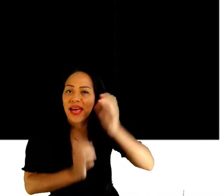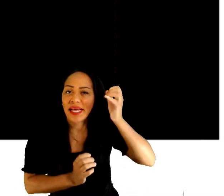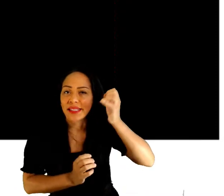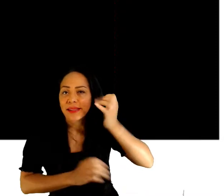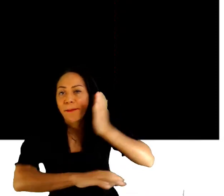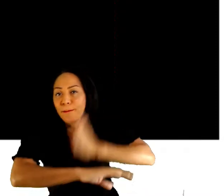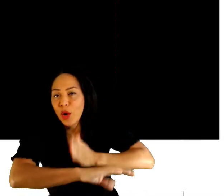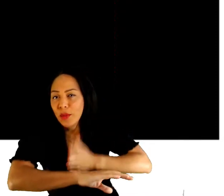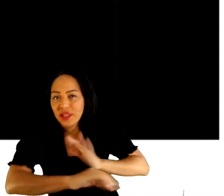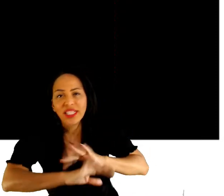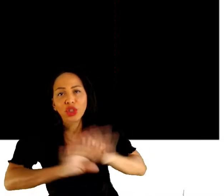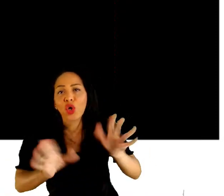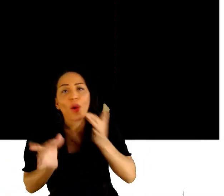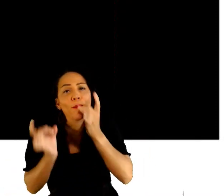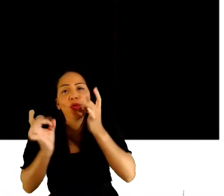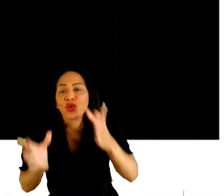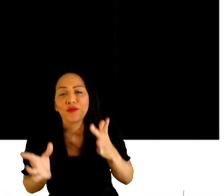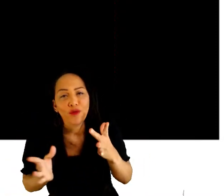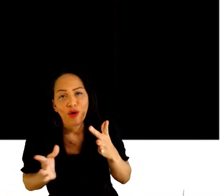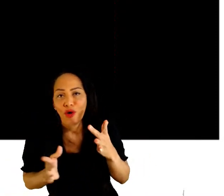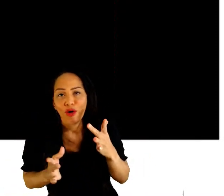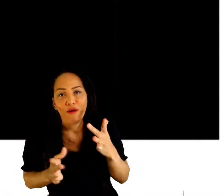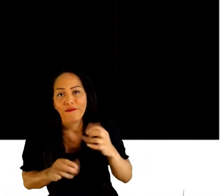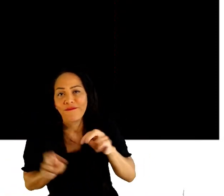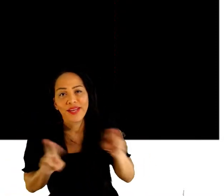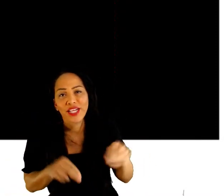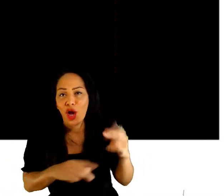beautiful piece of video graphics. An